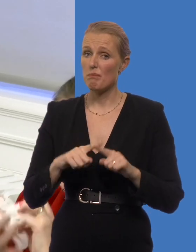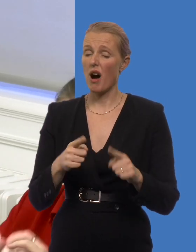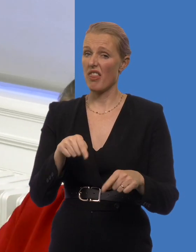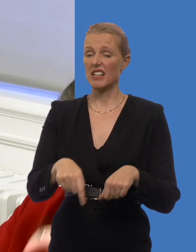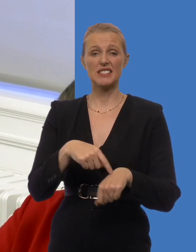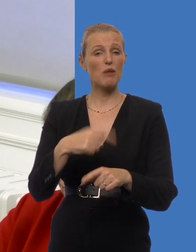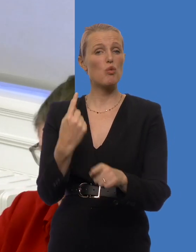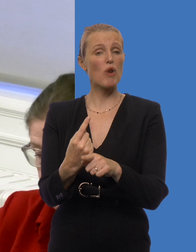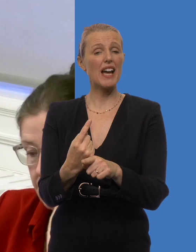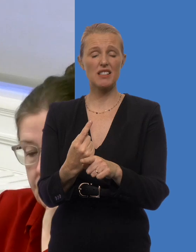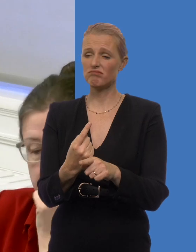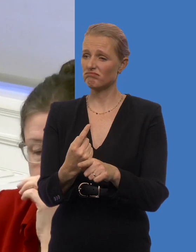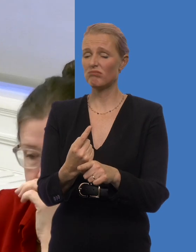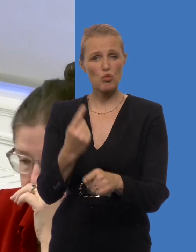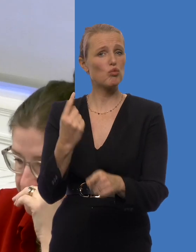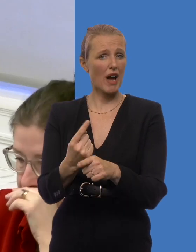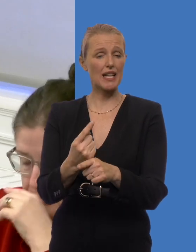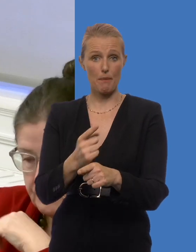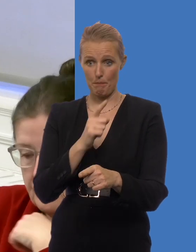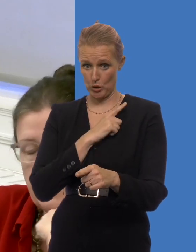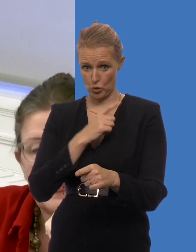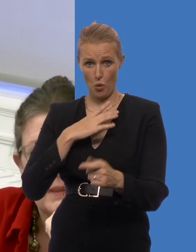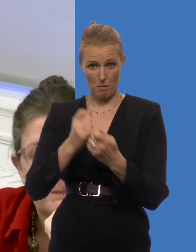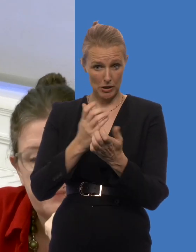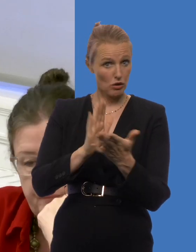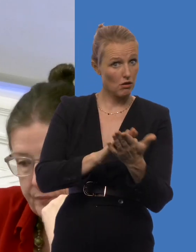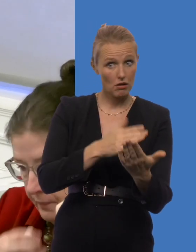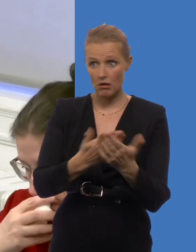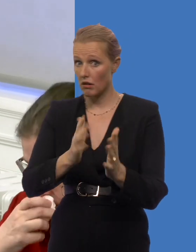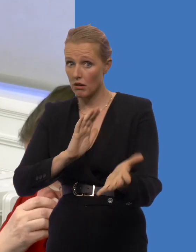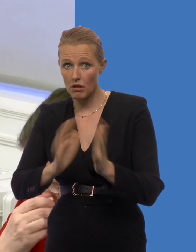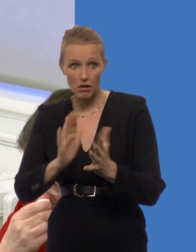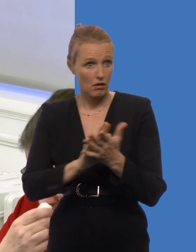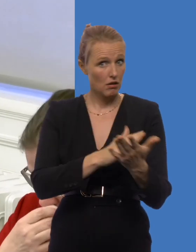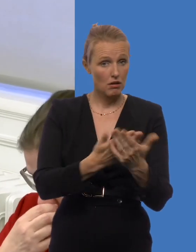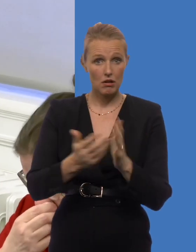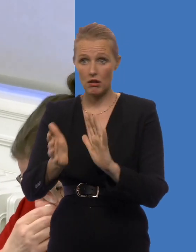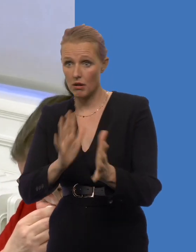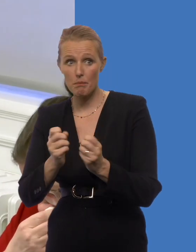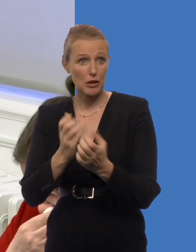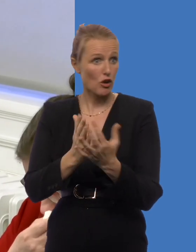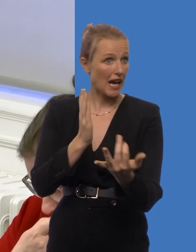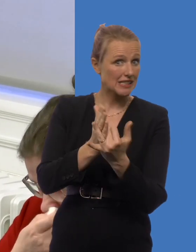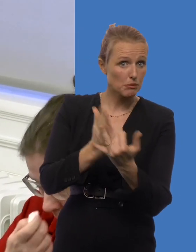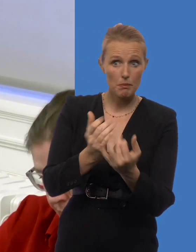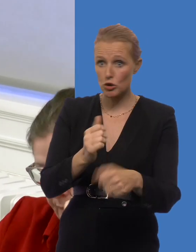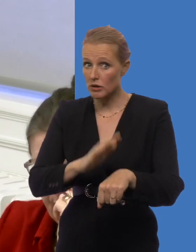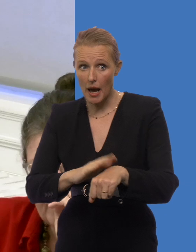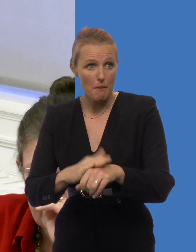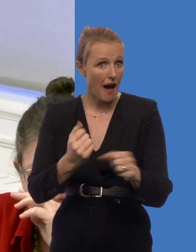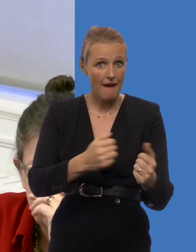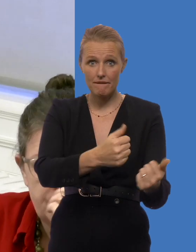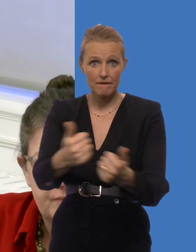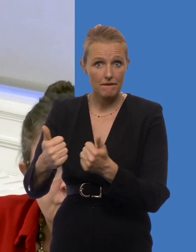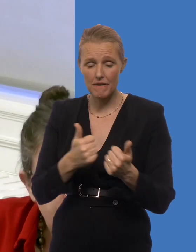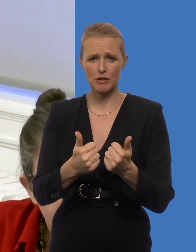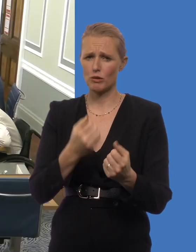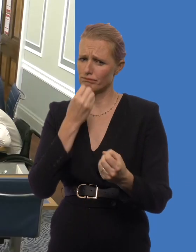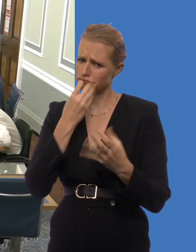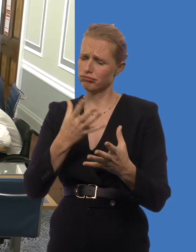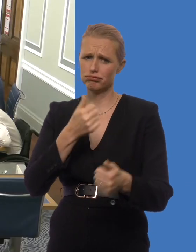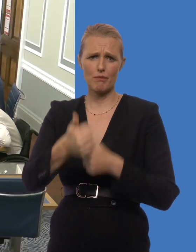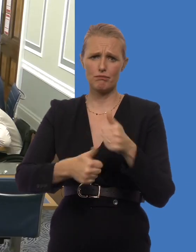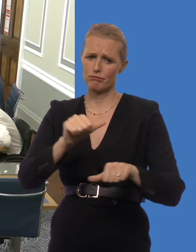there's justification here if we're trying to do everything that we possibly can to be as accessible as we possibly can. So just want to commend that process. Yep, thank